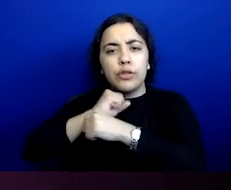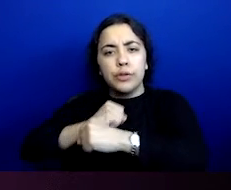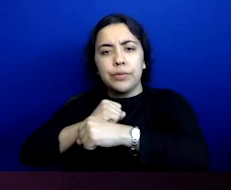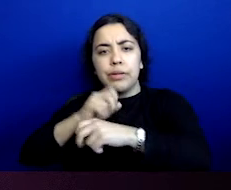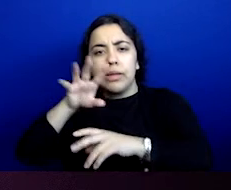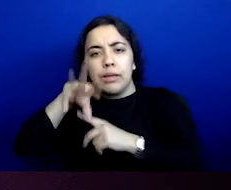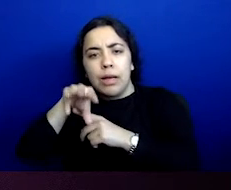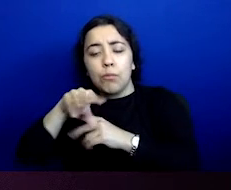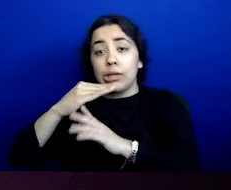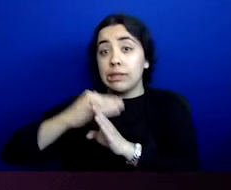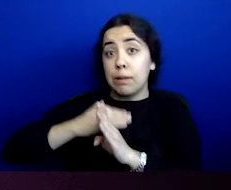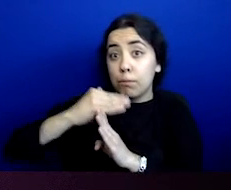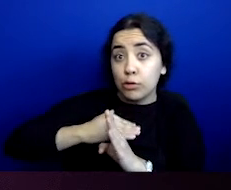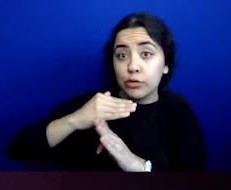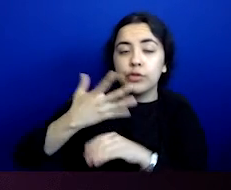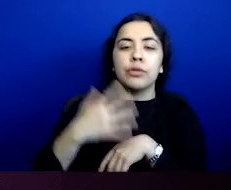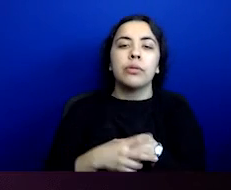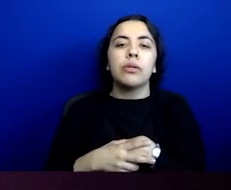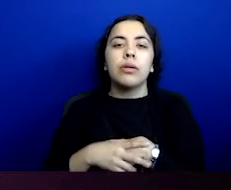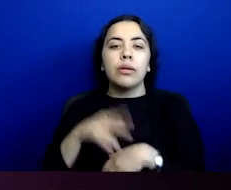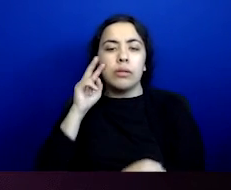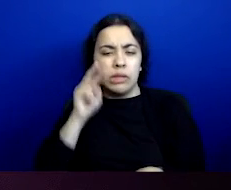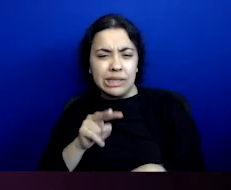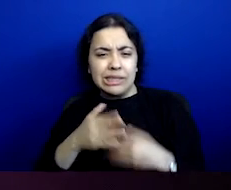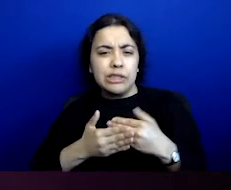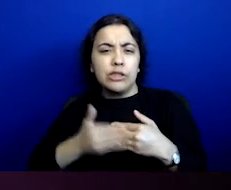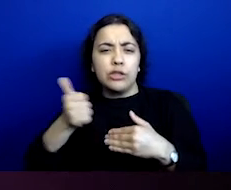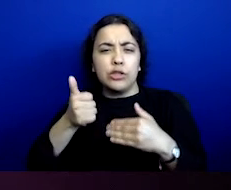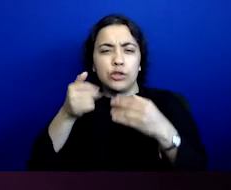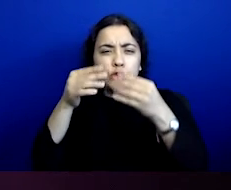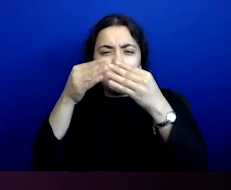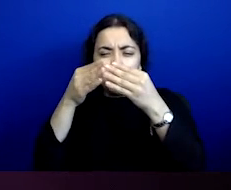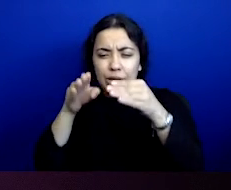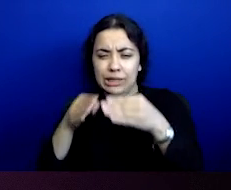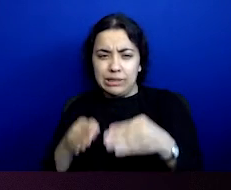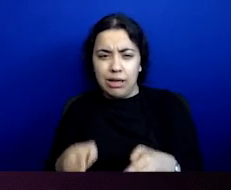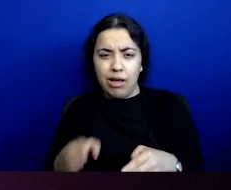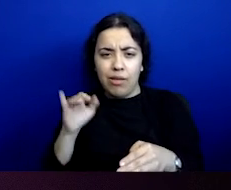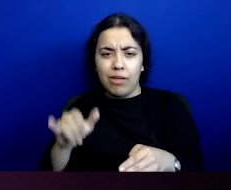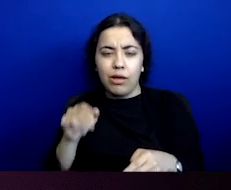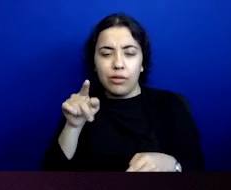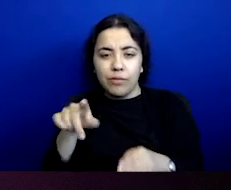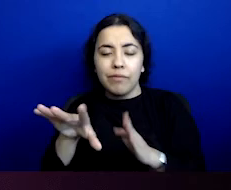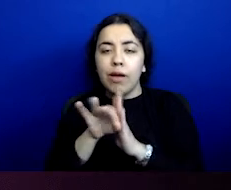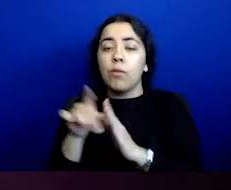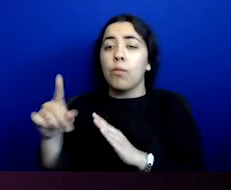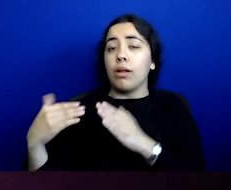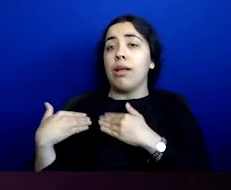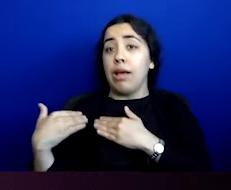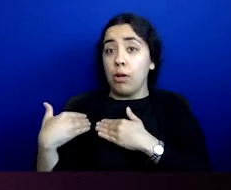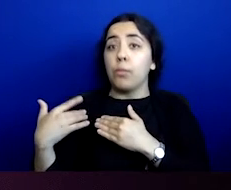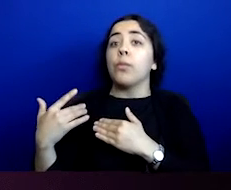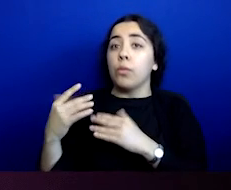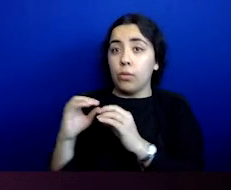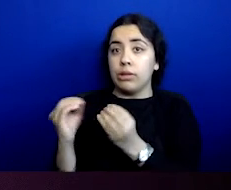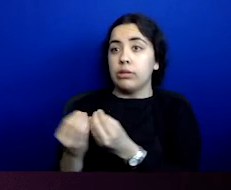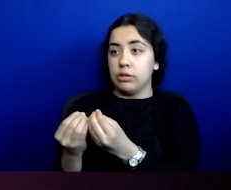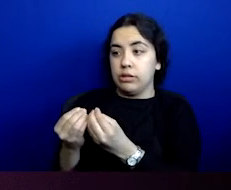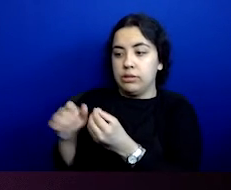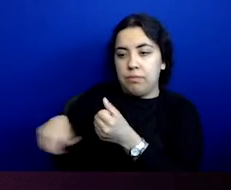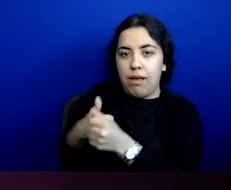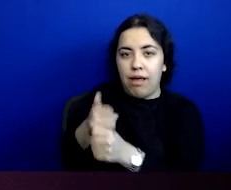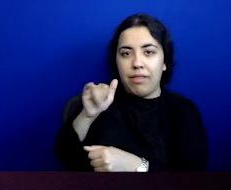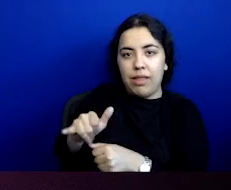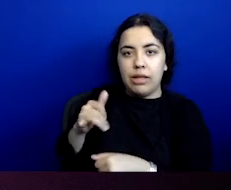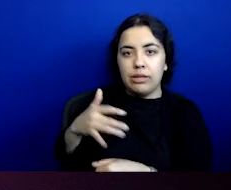we found is by making it really easy to break down the use case of the sensors, you can find the accountable organization that is behind the sensors,